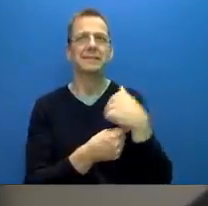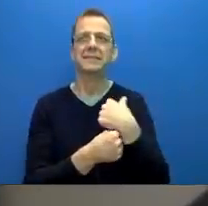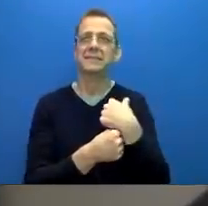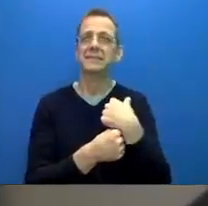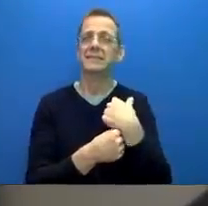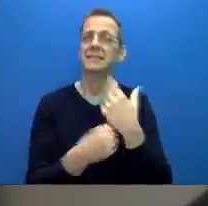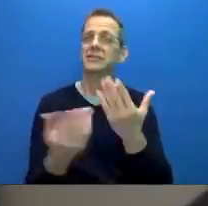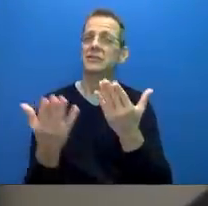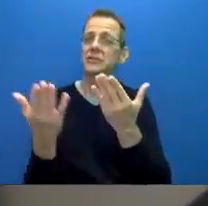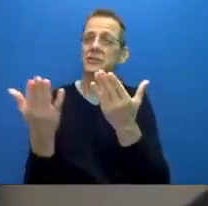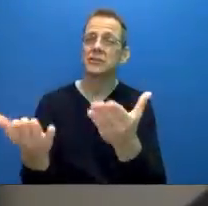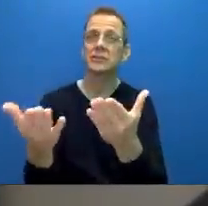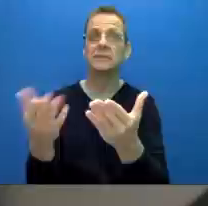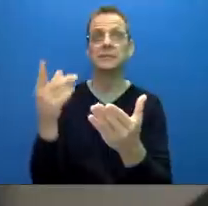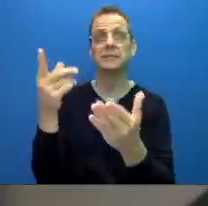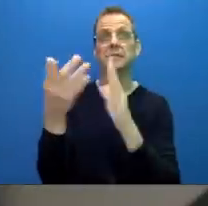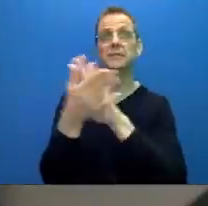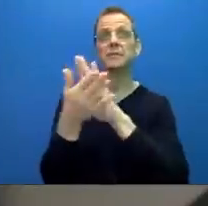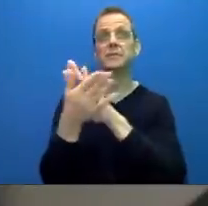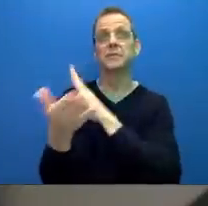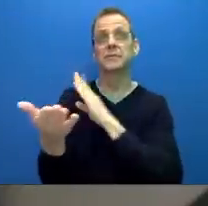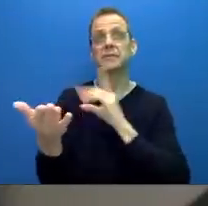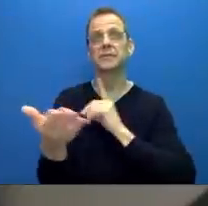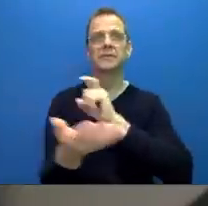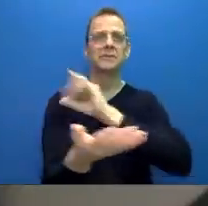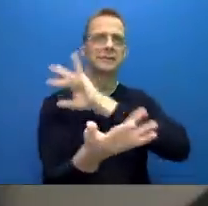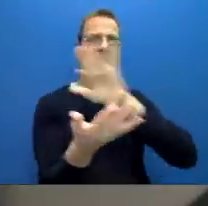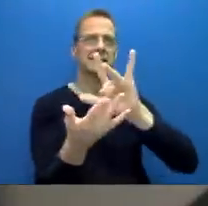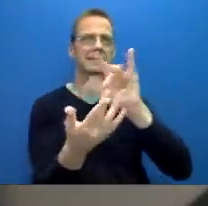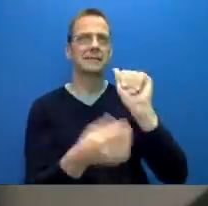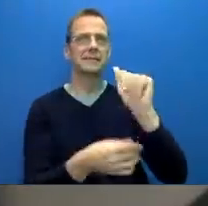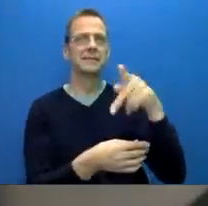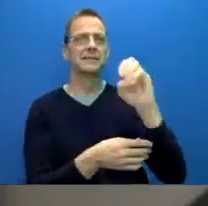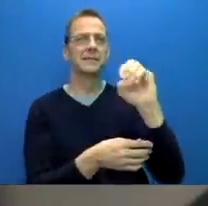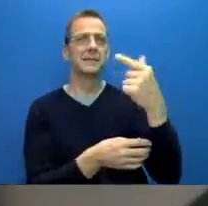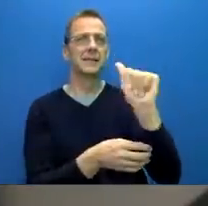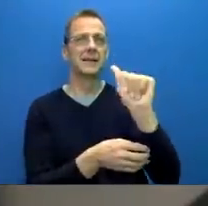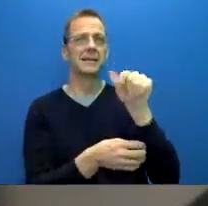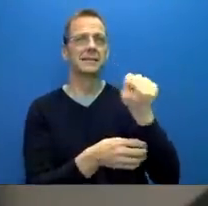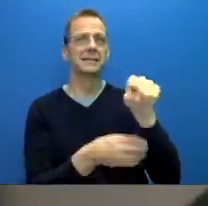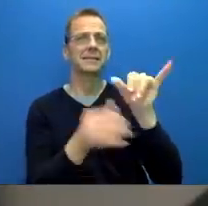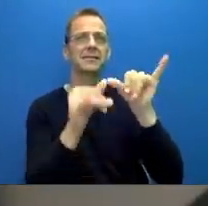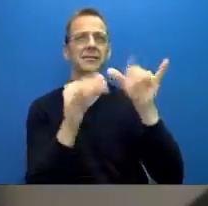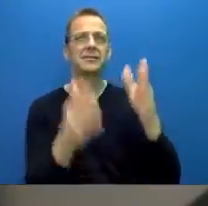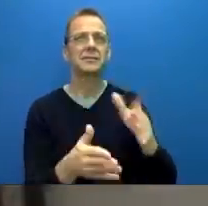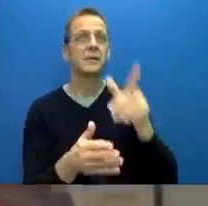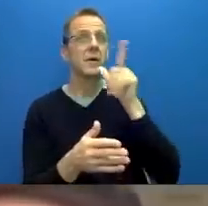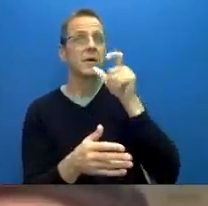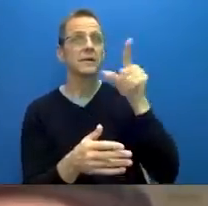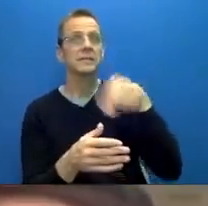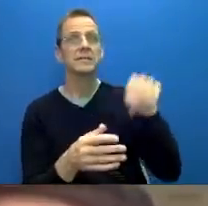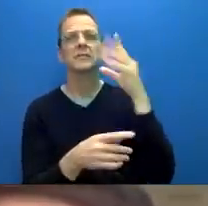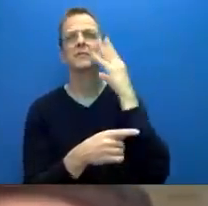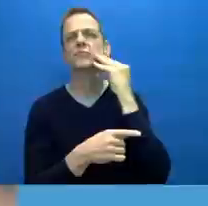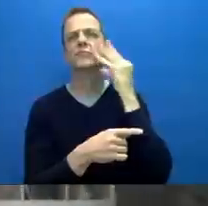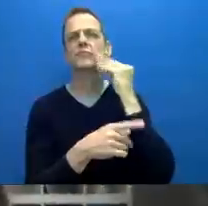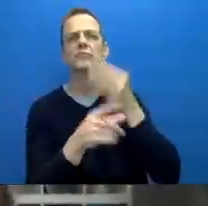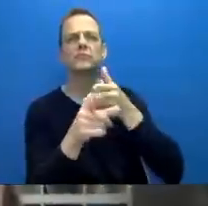in this province for people who are involved in HVAC engineering who can assist in these sorts of matters more directly.